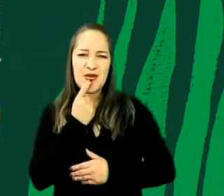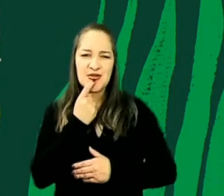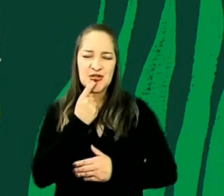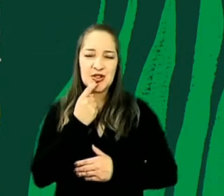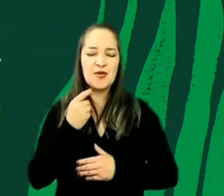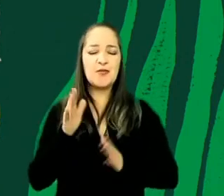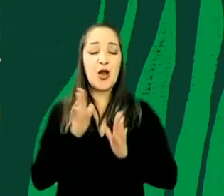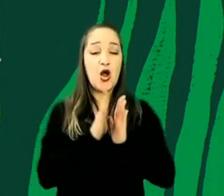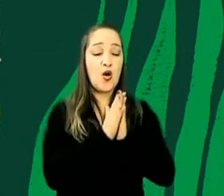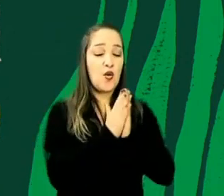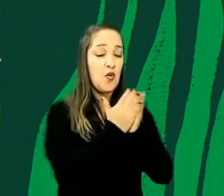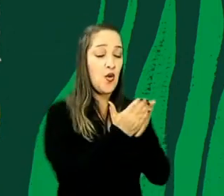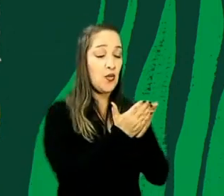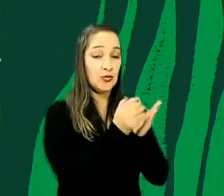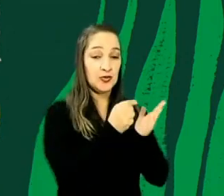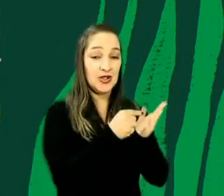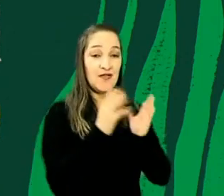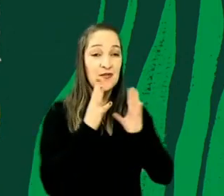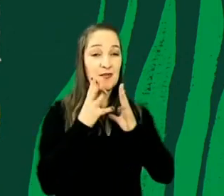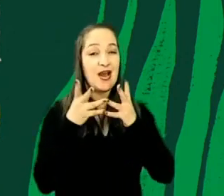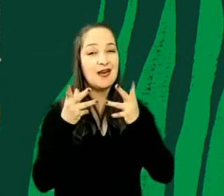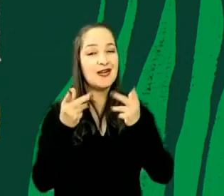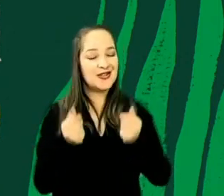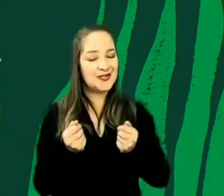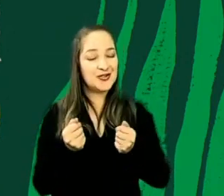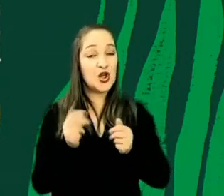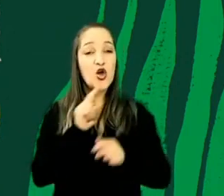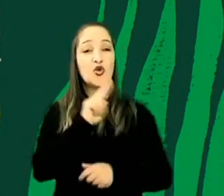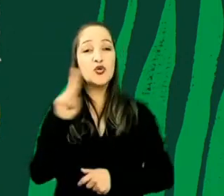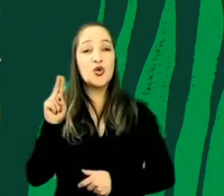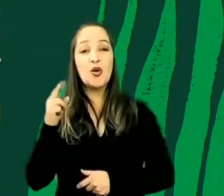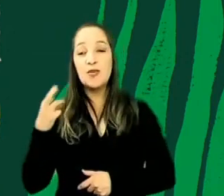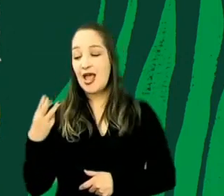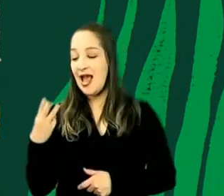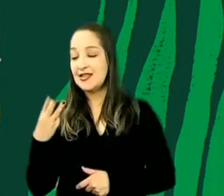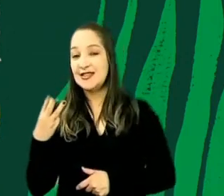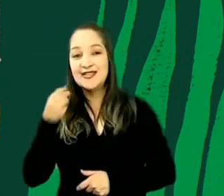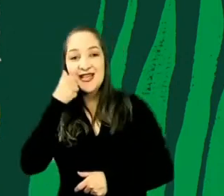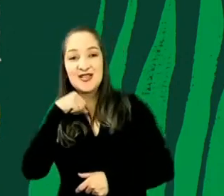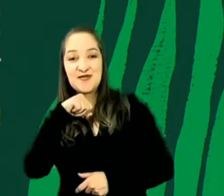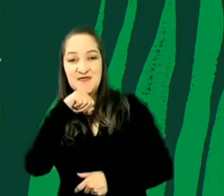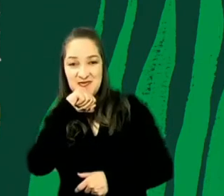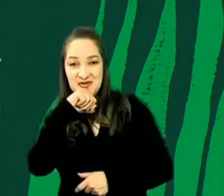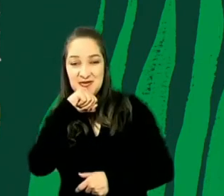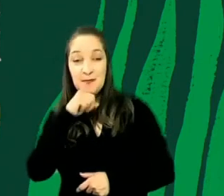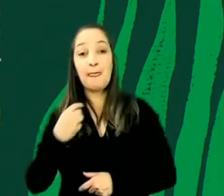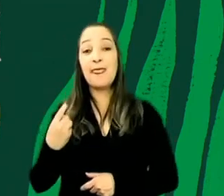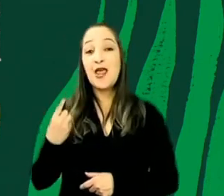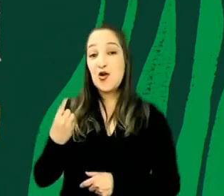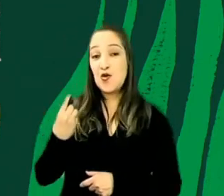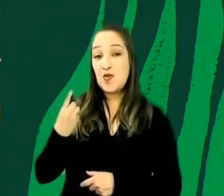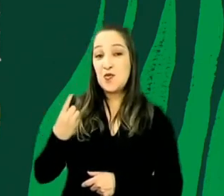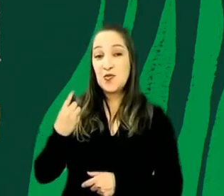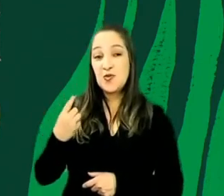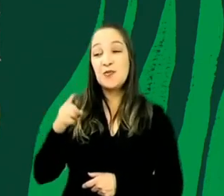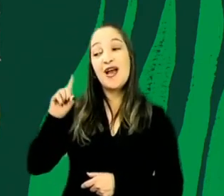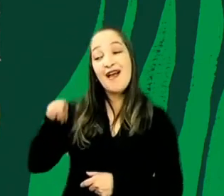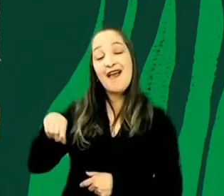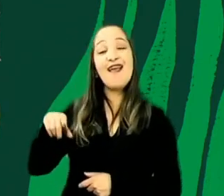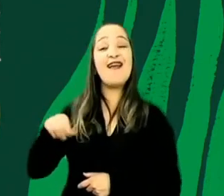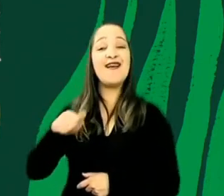one of the mothers in the book is Martin Luther King Jr.'s mother, Bernice, I think her name